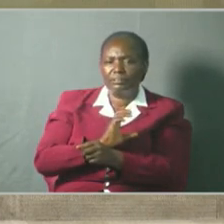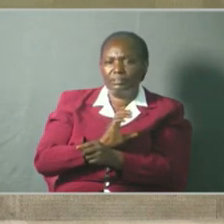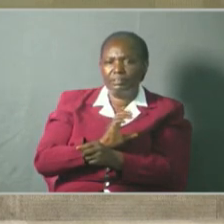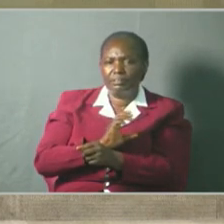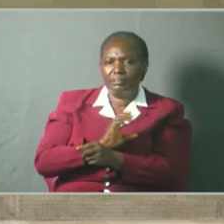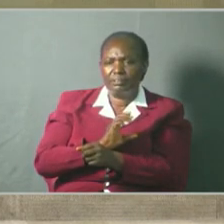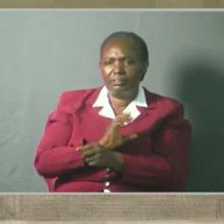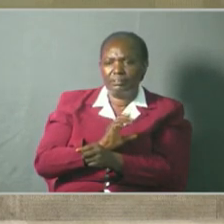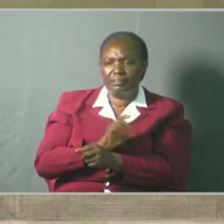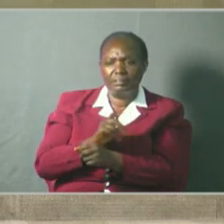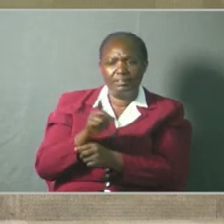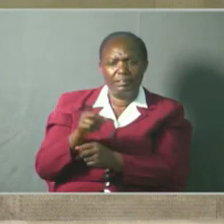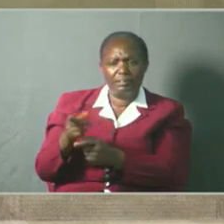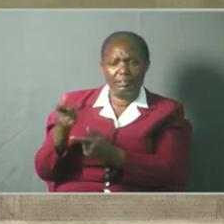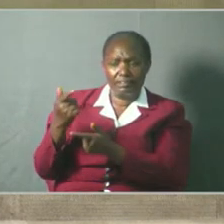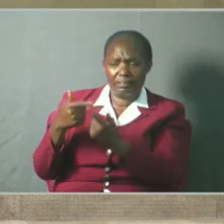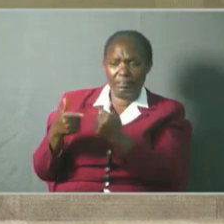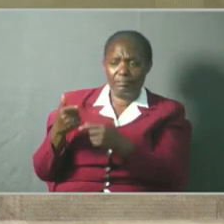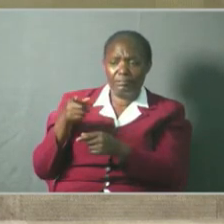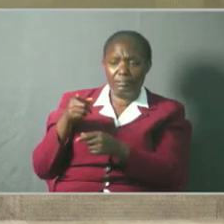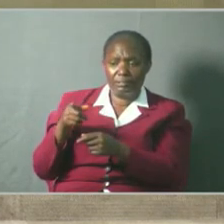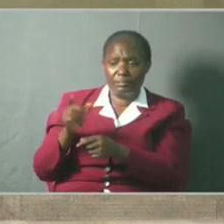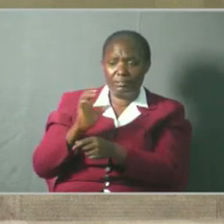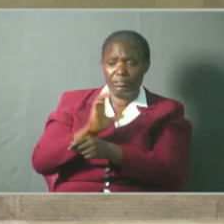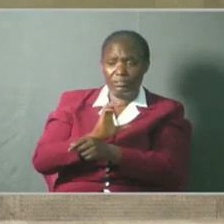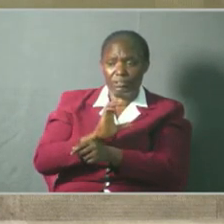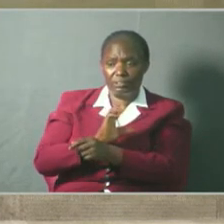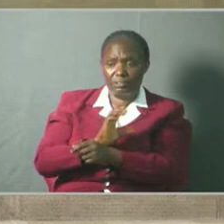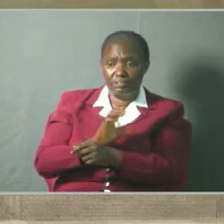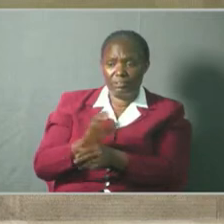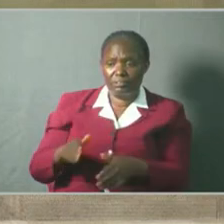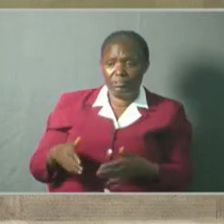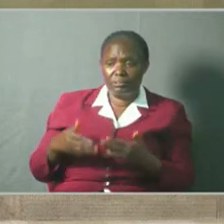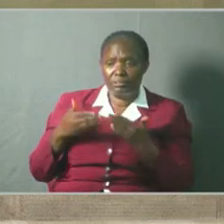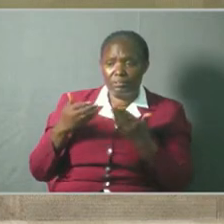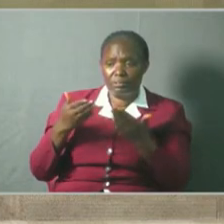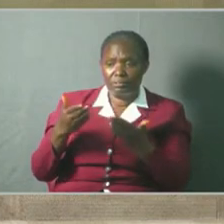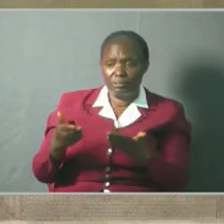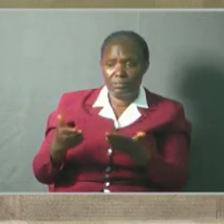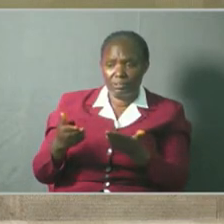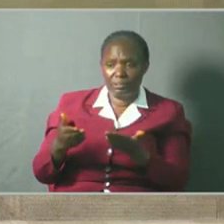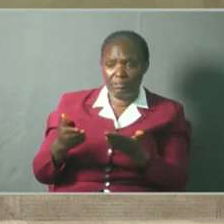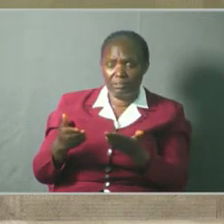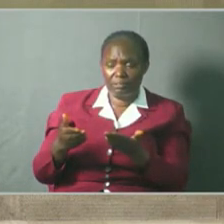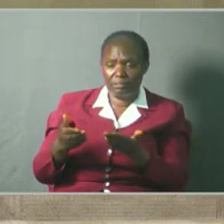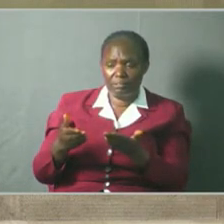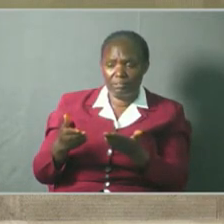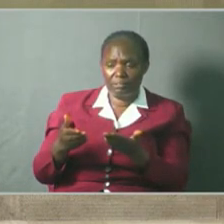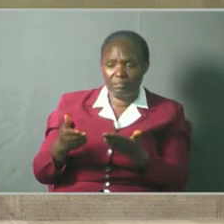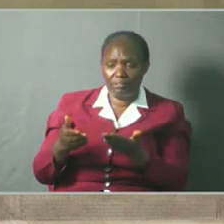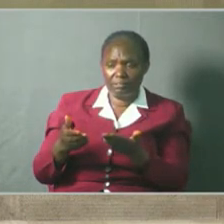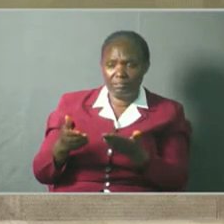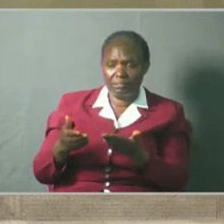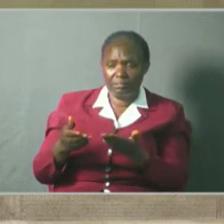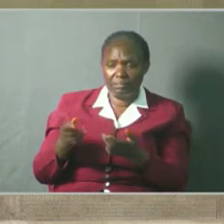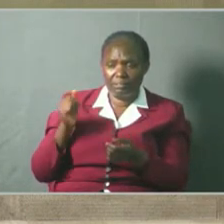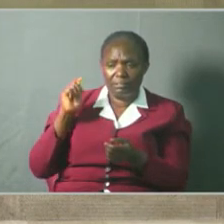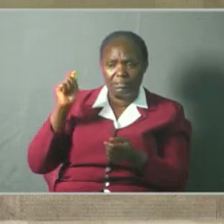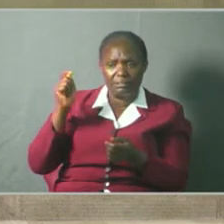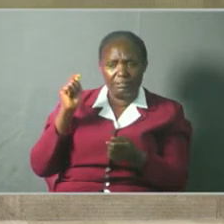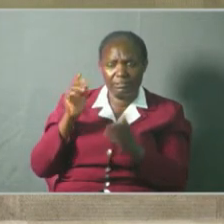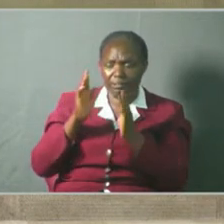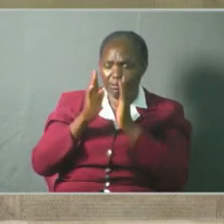She once came to this church, she gave her, go to church to pray. I remember I told my